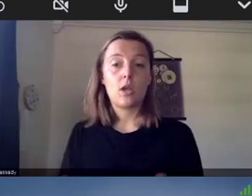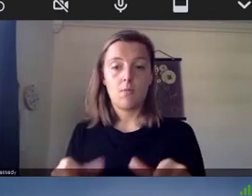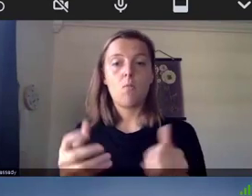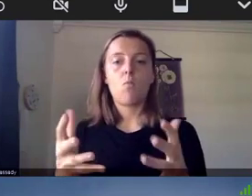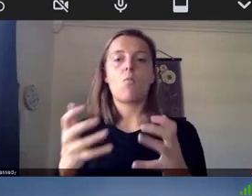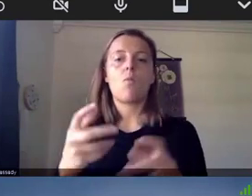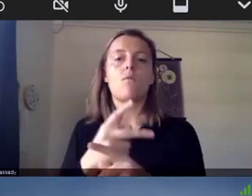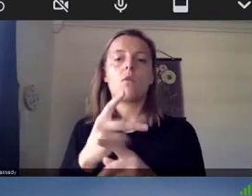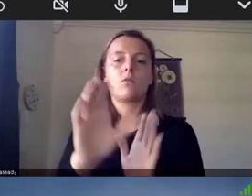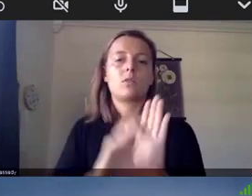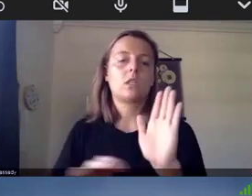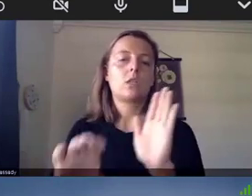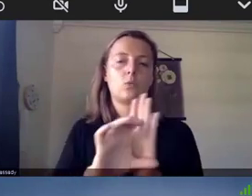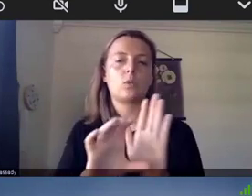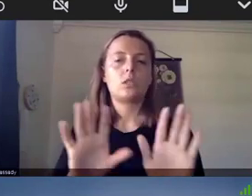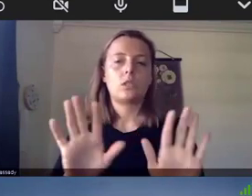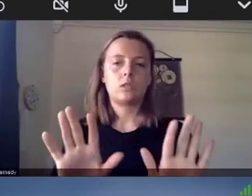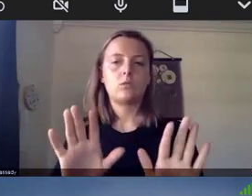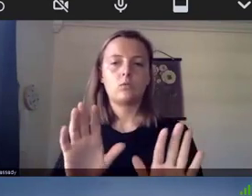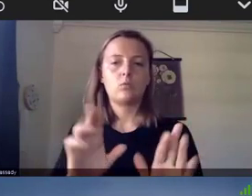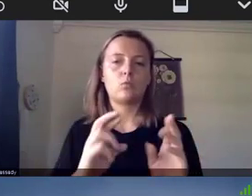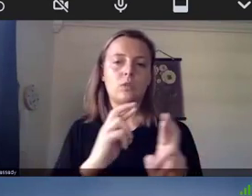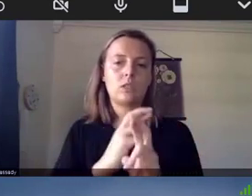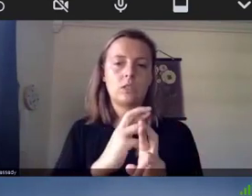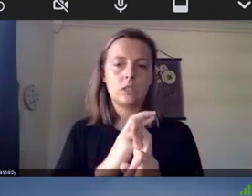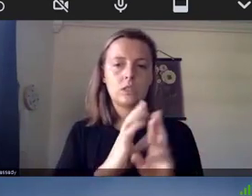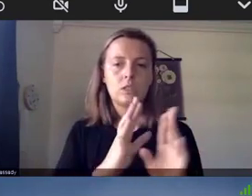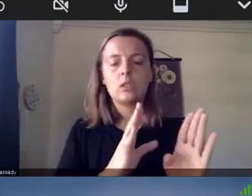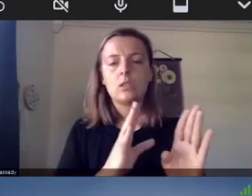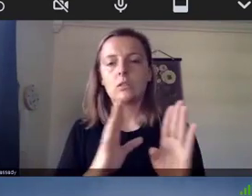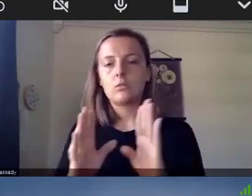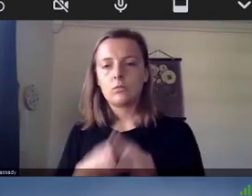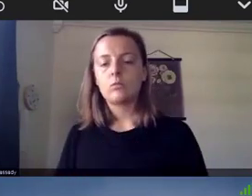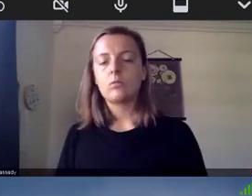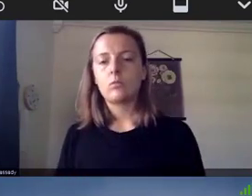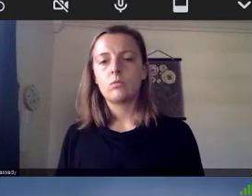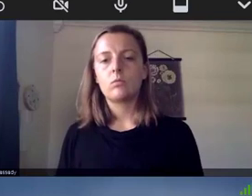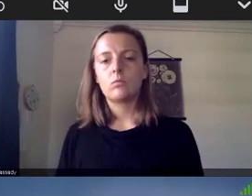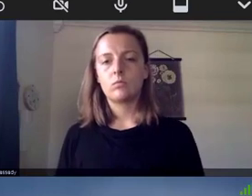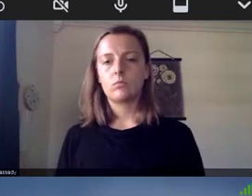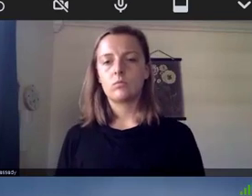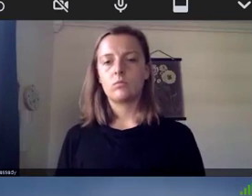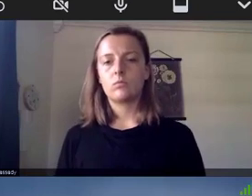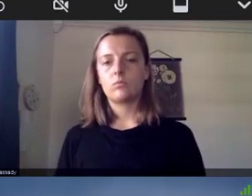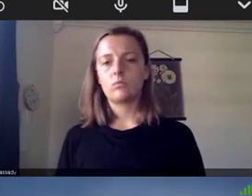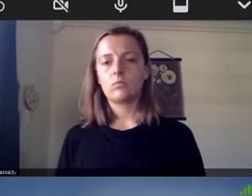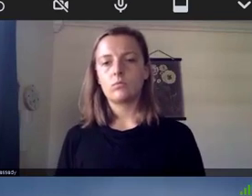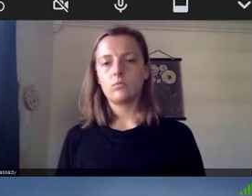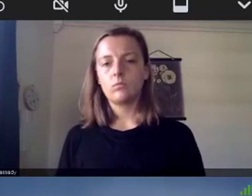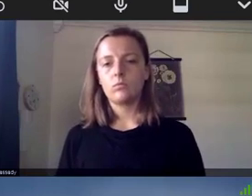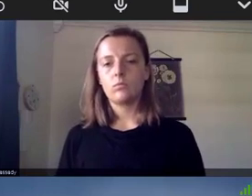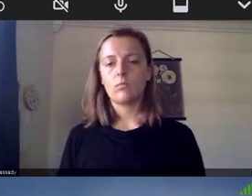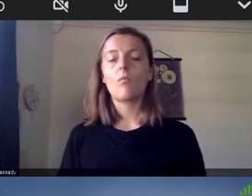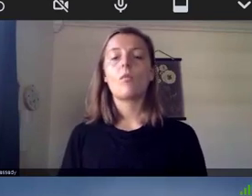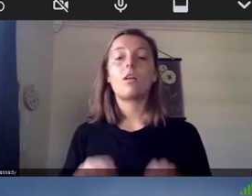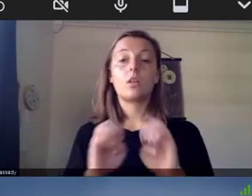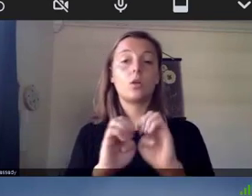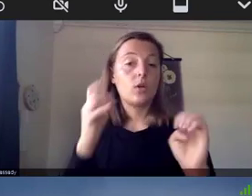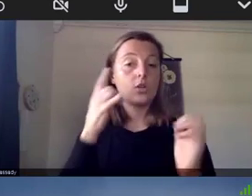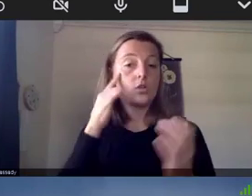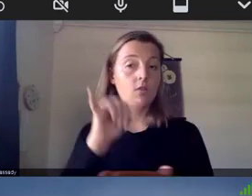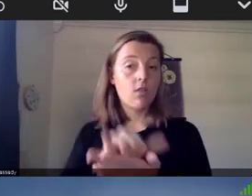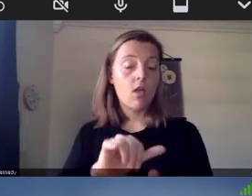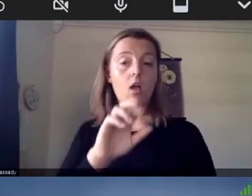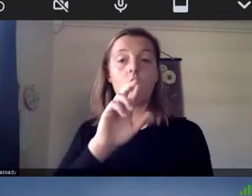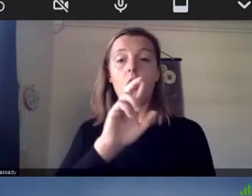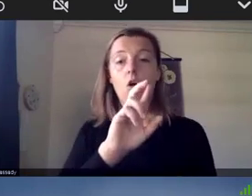the resistance for that case as 1 over S, which is the shape factor, multiplied